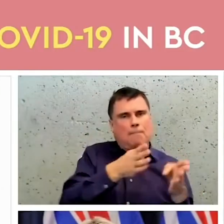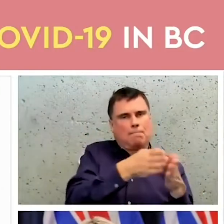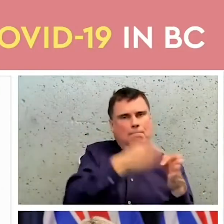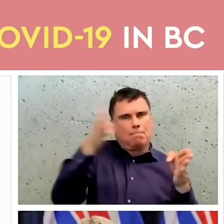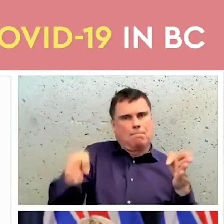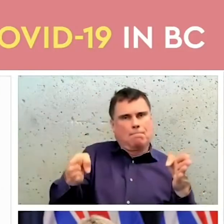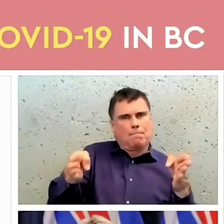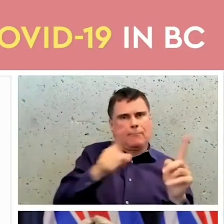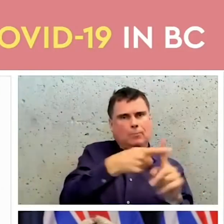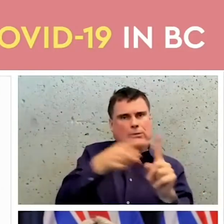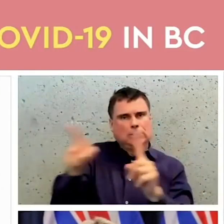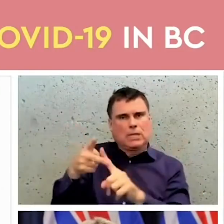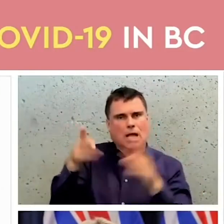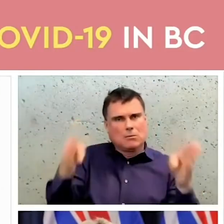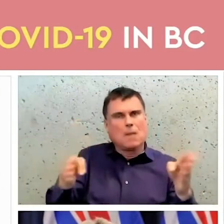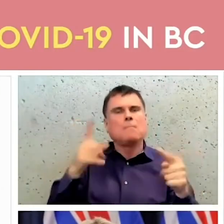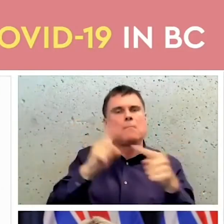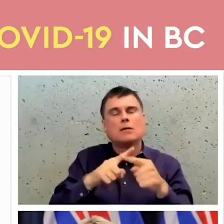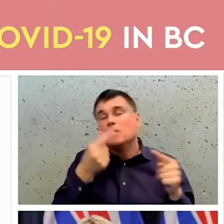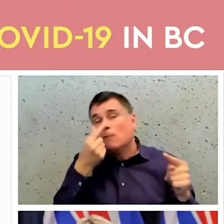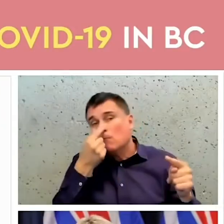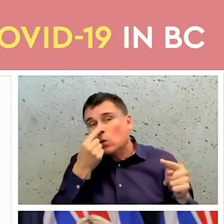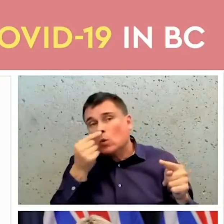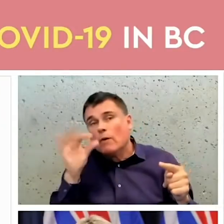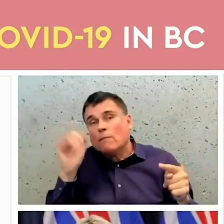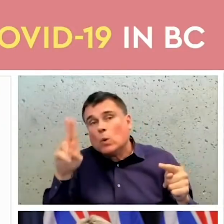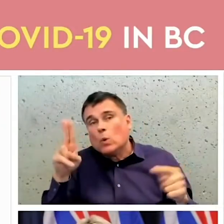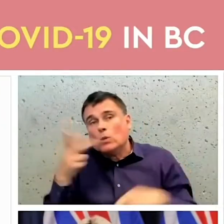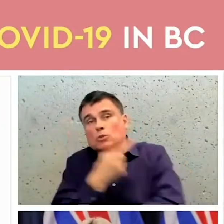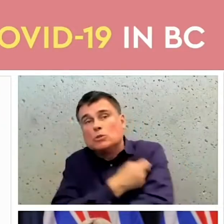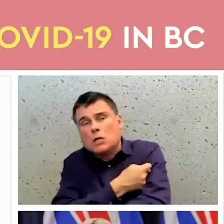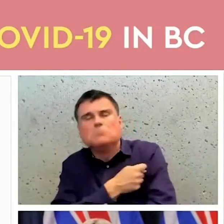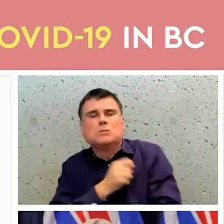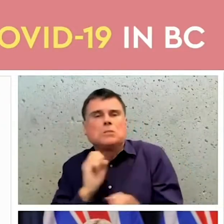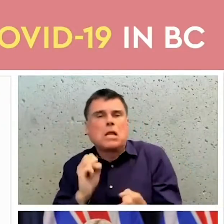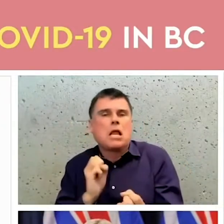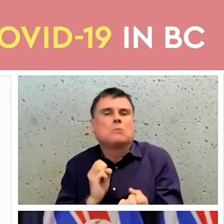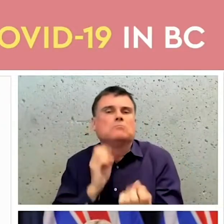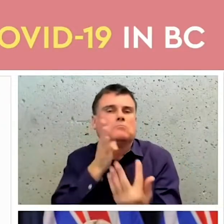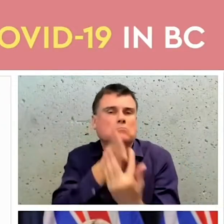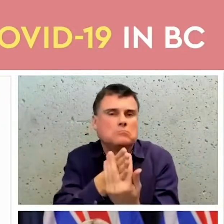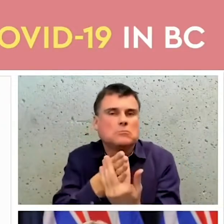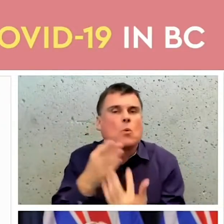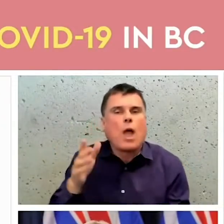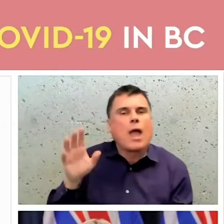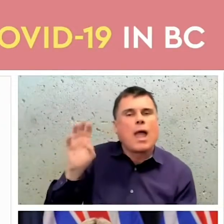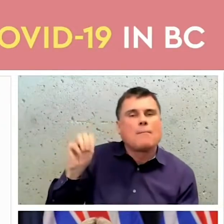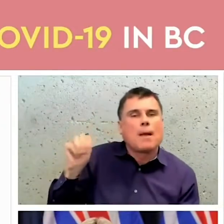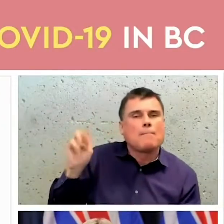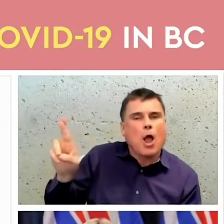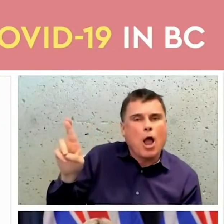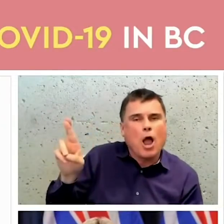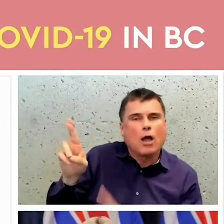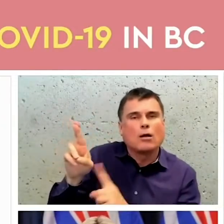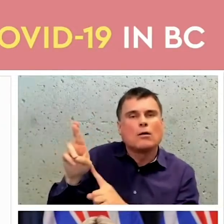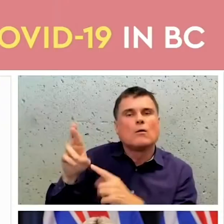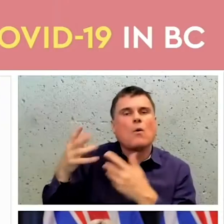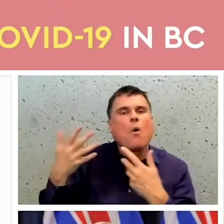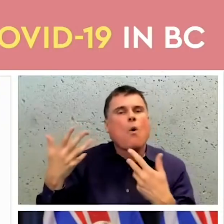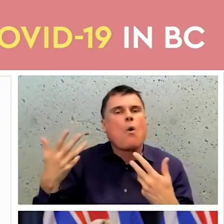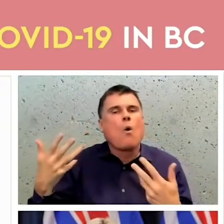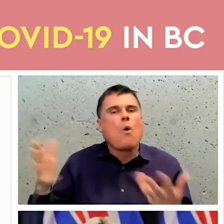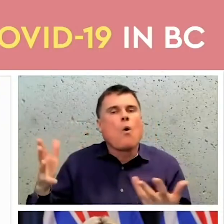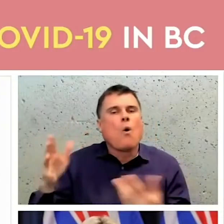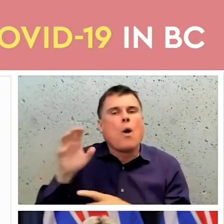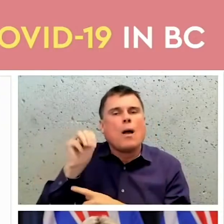or MMR, we won't ask them to delay receiving their COVID-19 vaccine as well. So that's a little bit of information